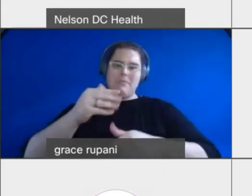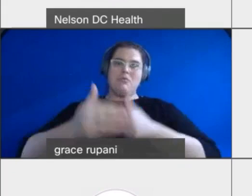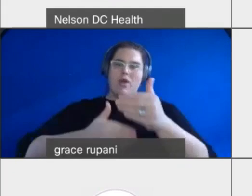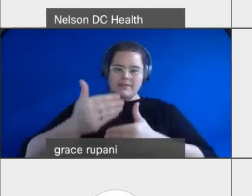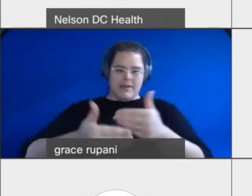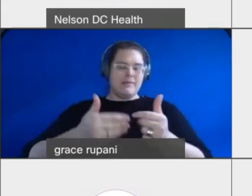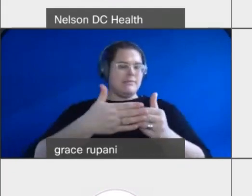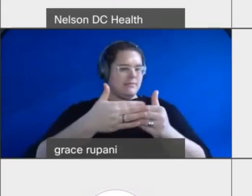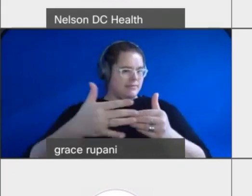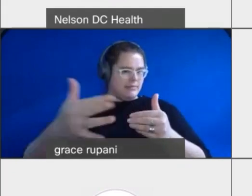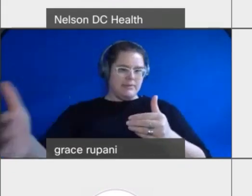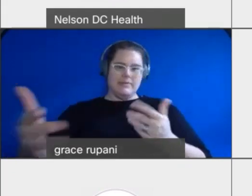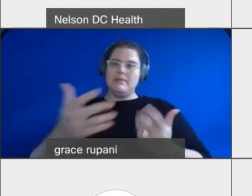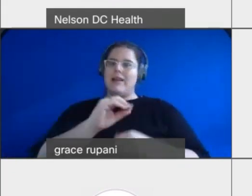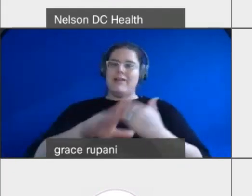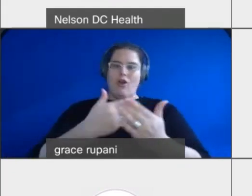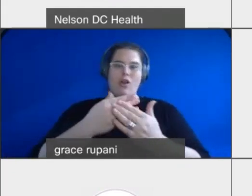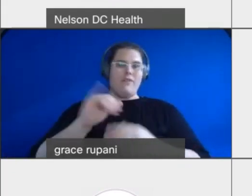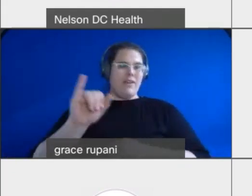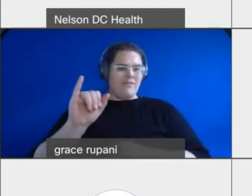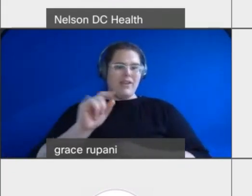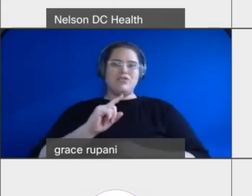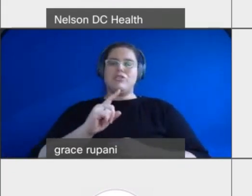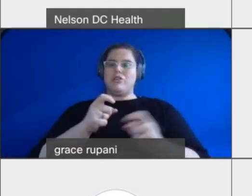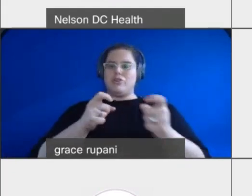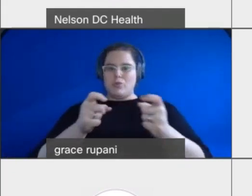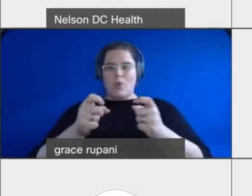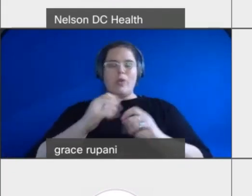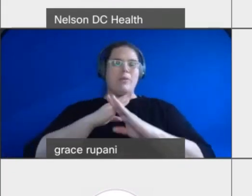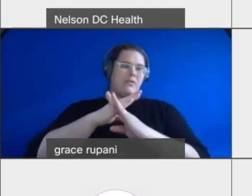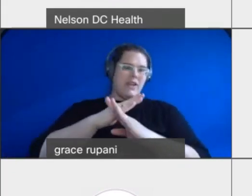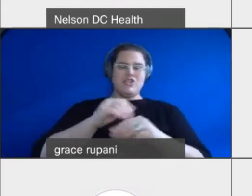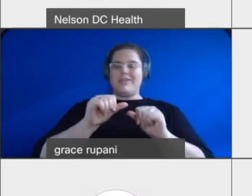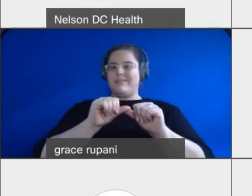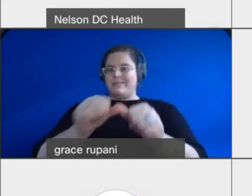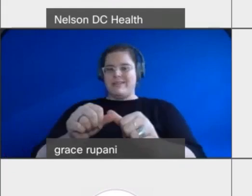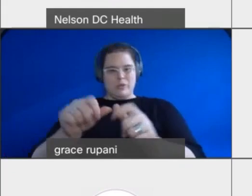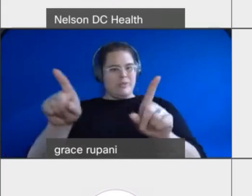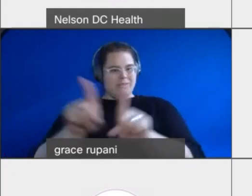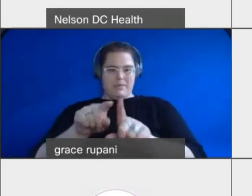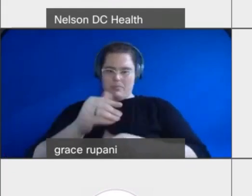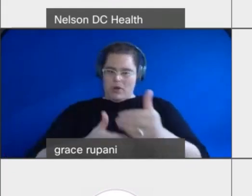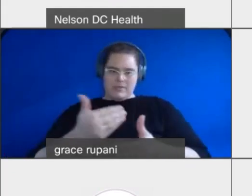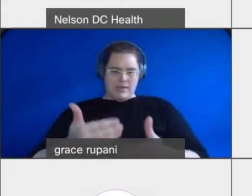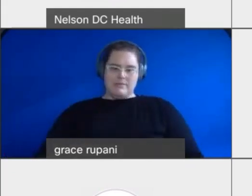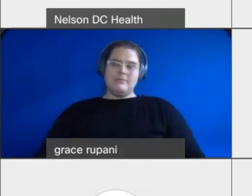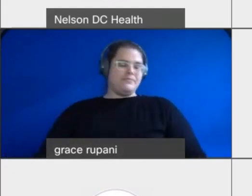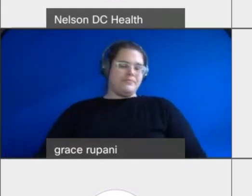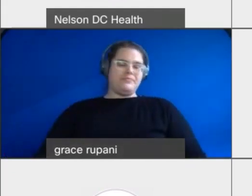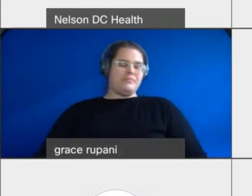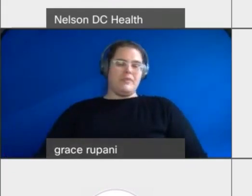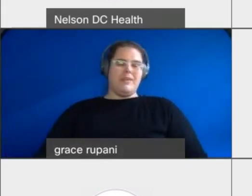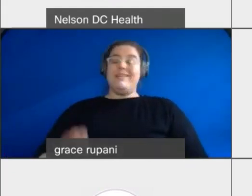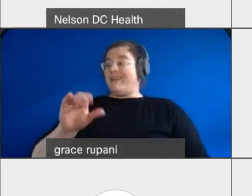per DC Health guidance, and all the infection control and prevention. And as Karen perfectly summarized that analogy. At